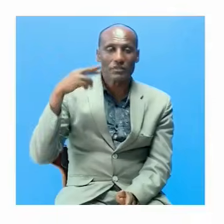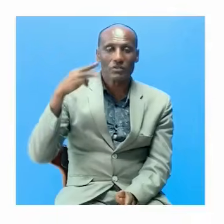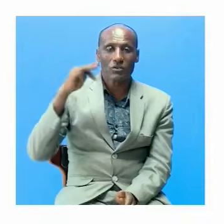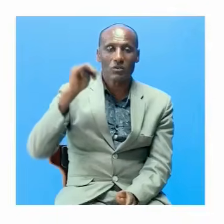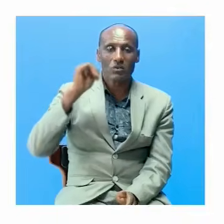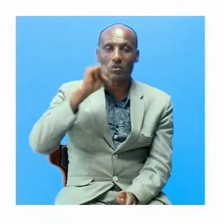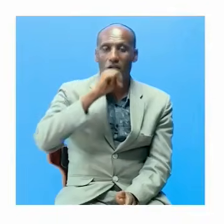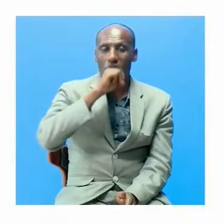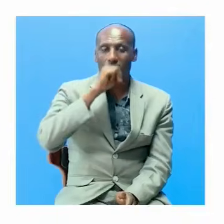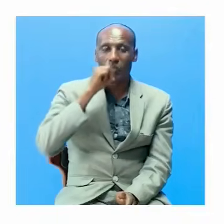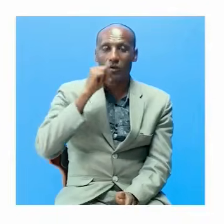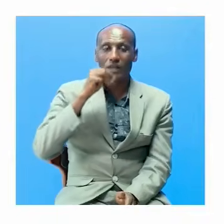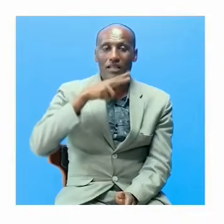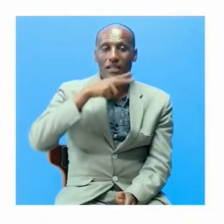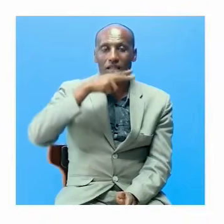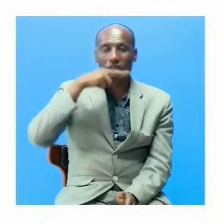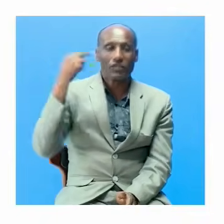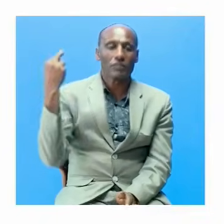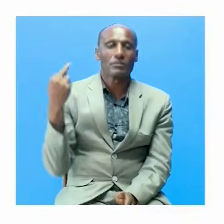Modal verbs.